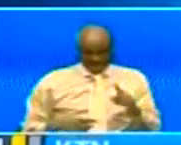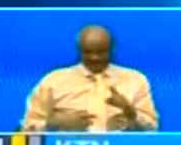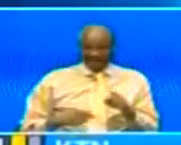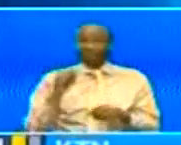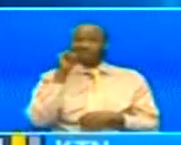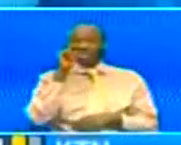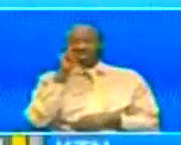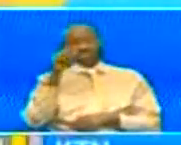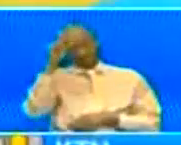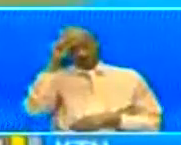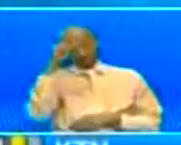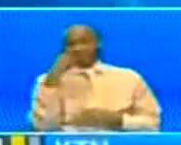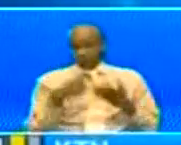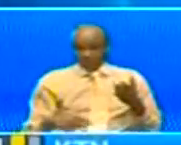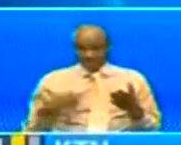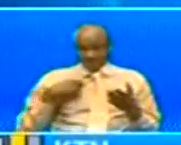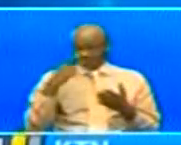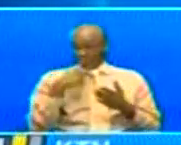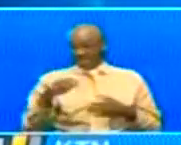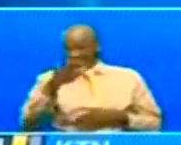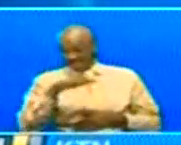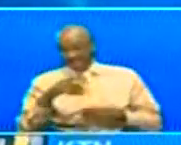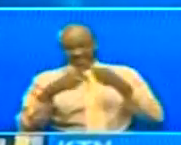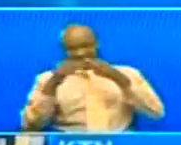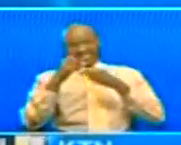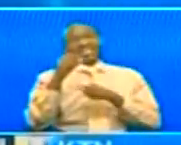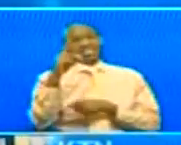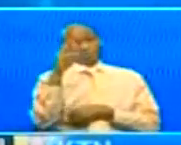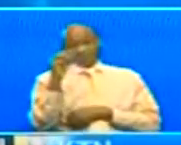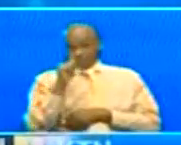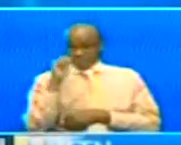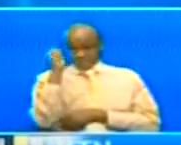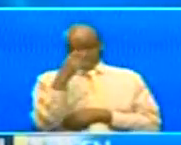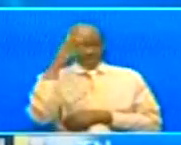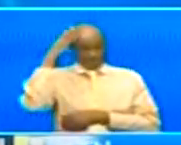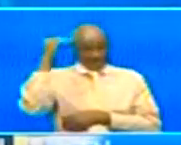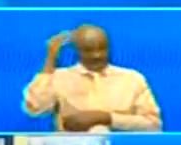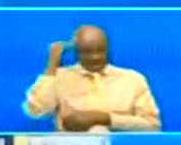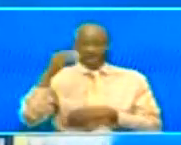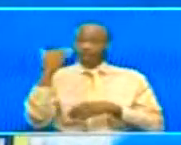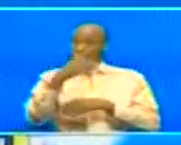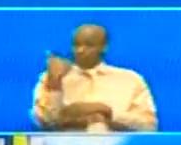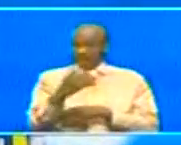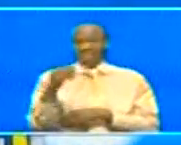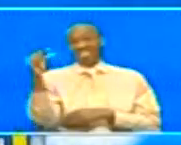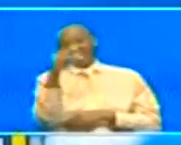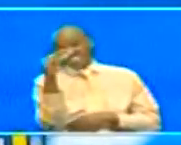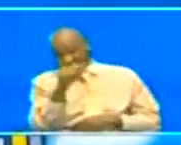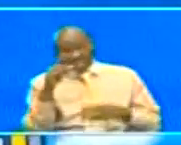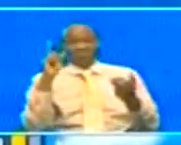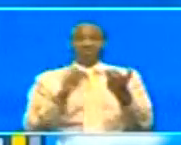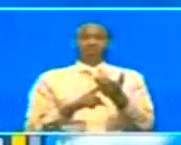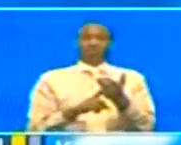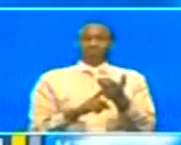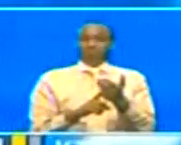British government was specific on areas within 60 kilometers from the Kenya-Somalia border, with Garissa among the